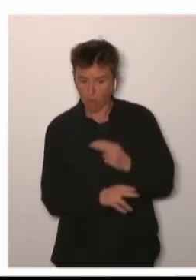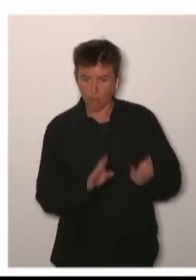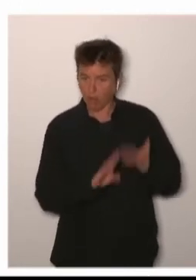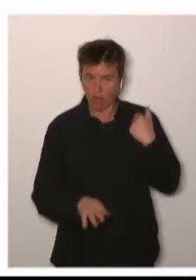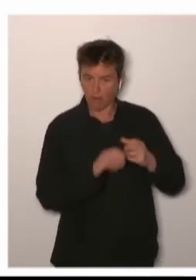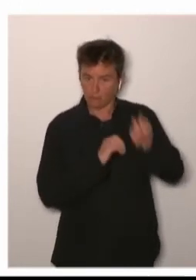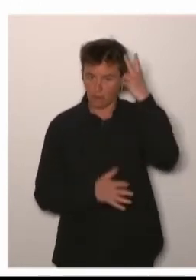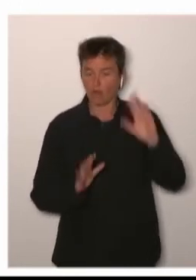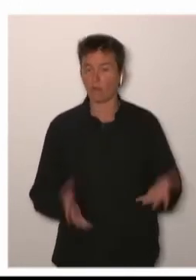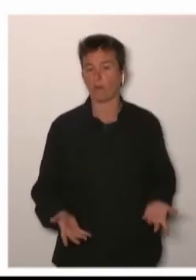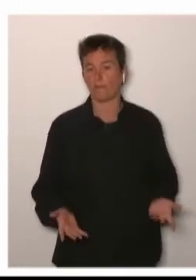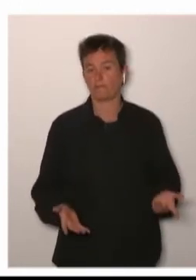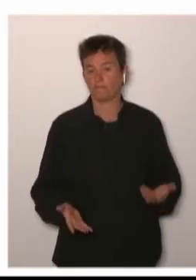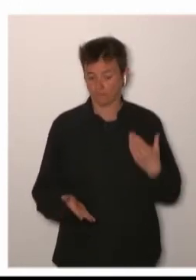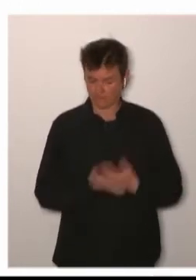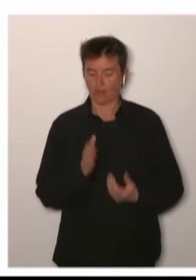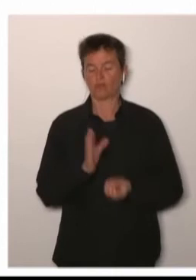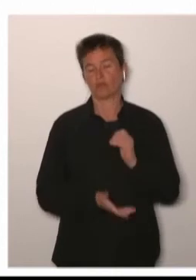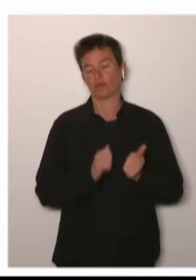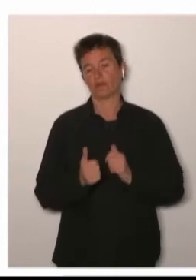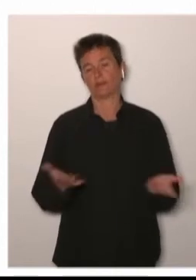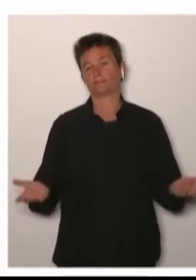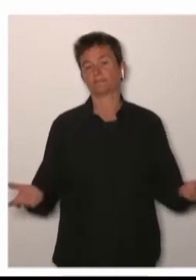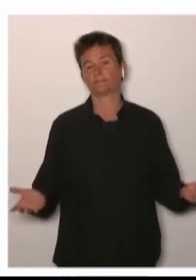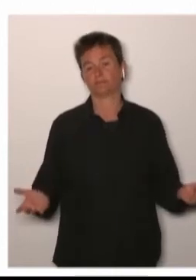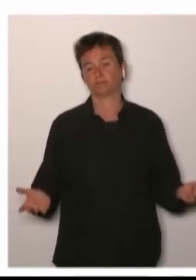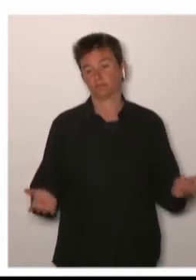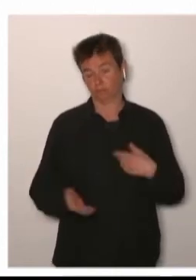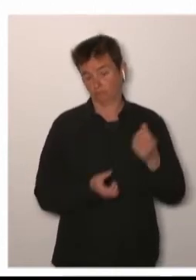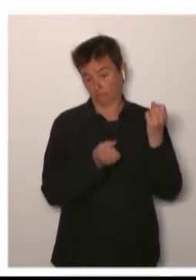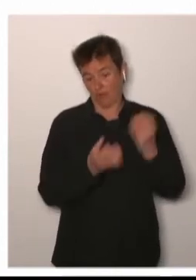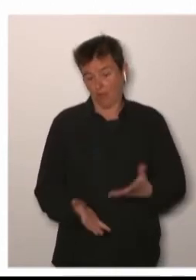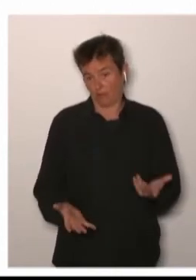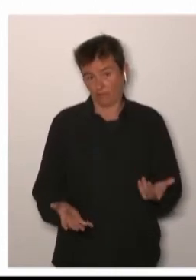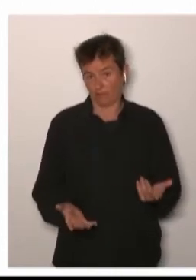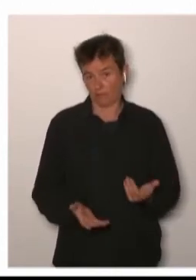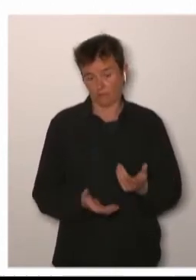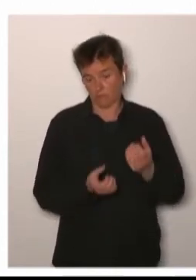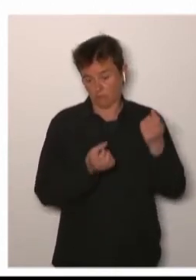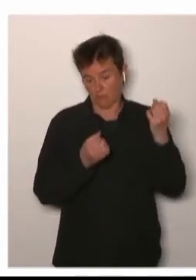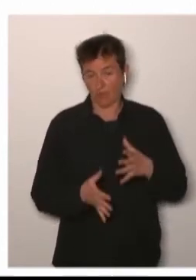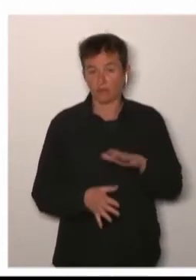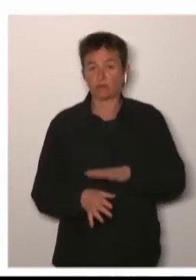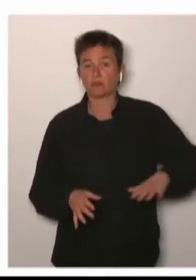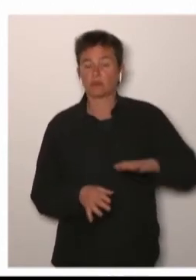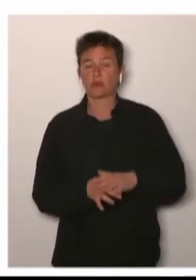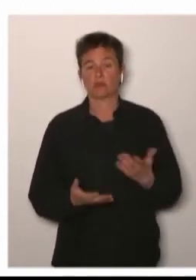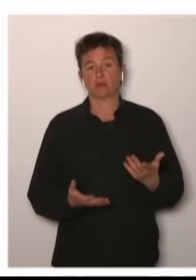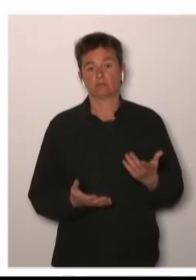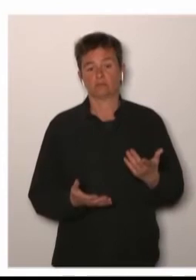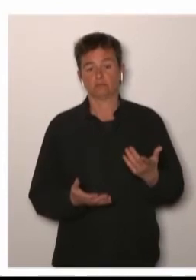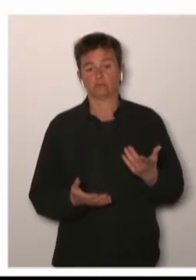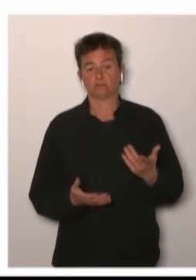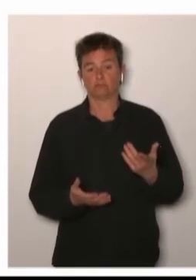new challenge for the oncopediatric community. What is needed now the